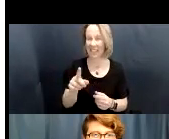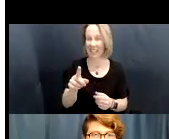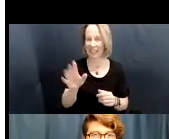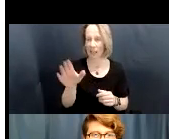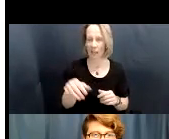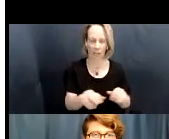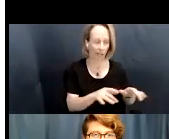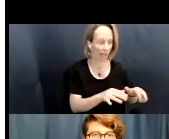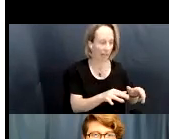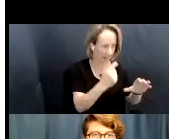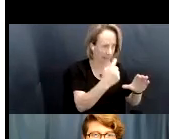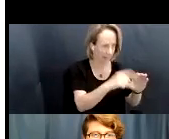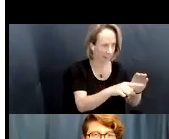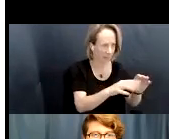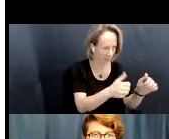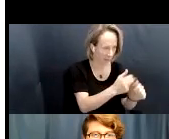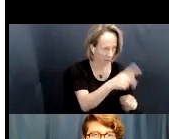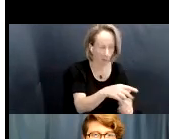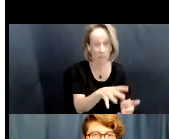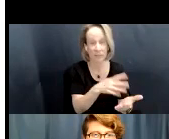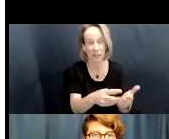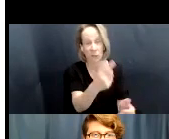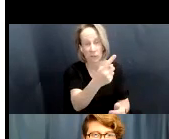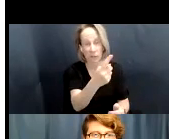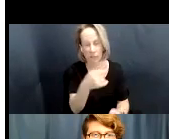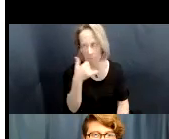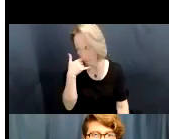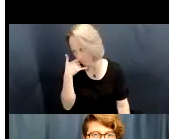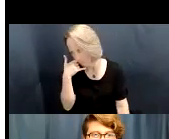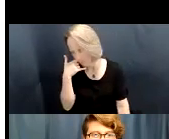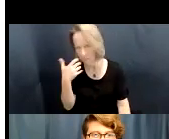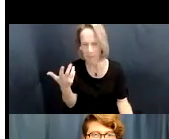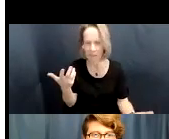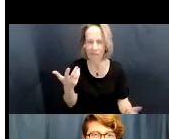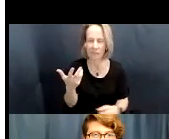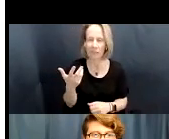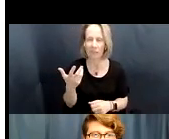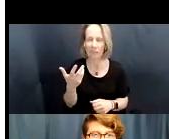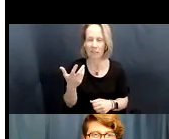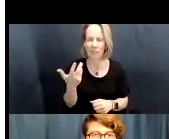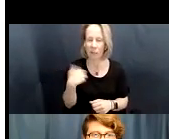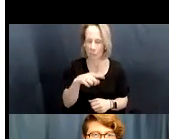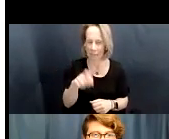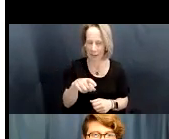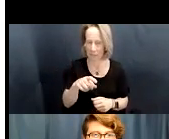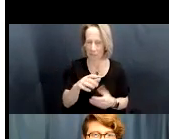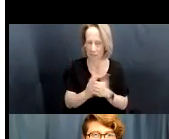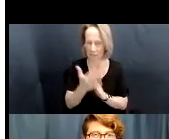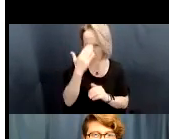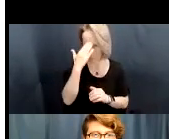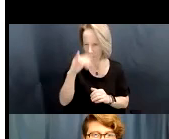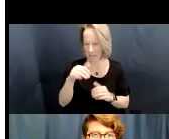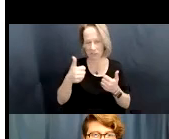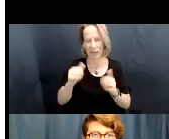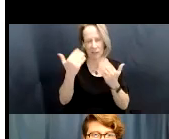follow up, schedule something. And I think that's something we want to be mindful of, trying to limit as much